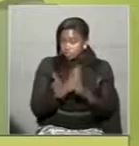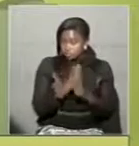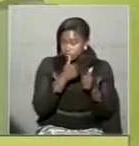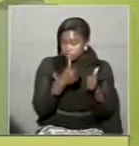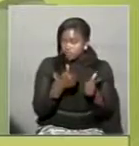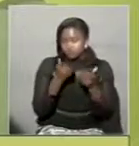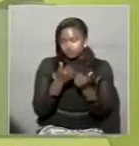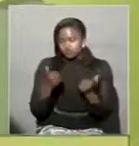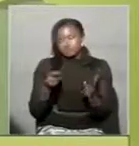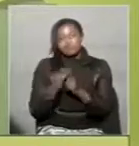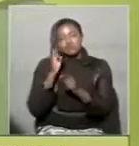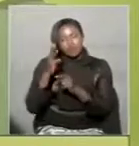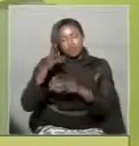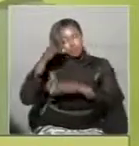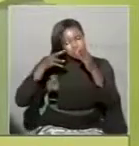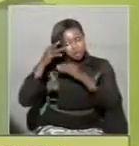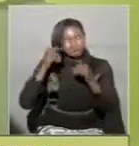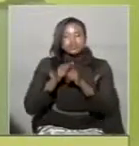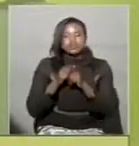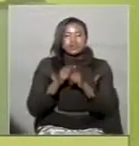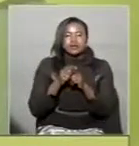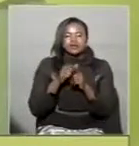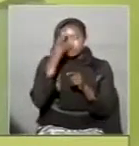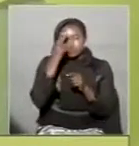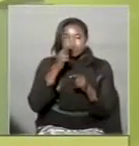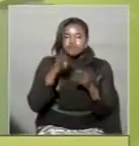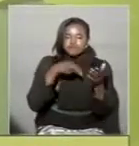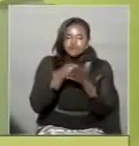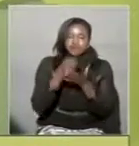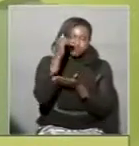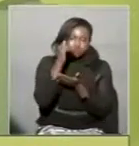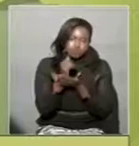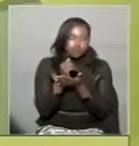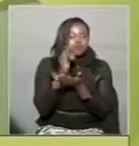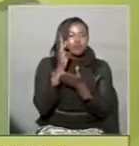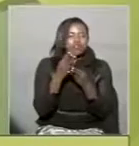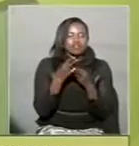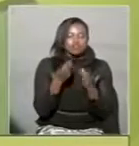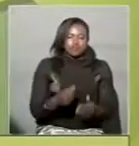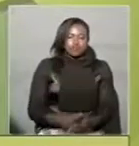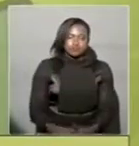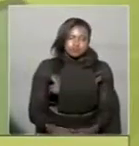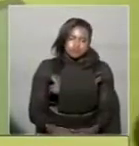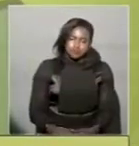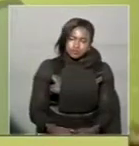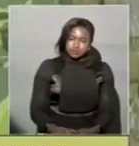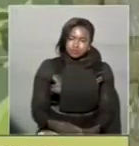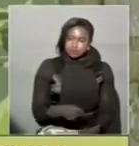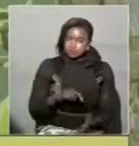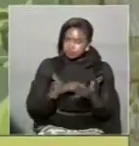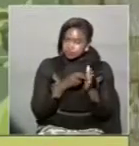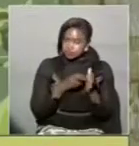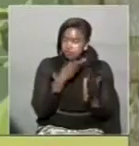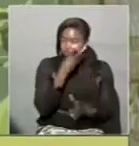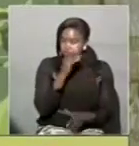the children will learn, and the number of failures will reduce and finally be eliminated. Wow. Come 2020,